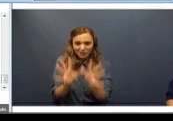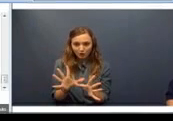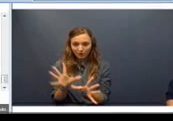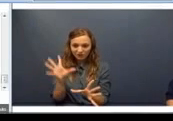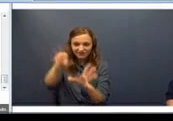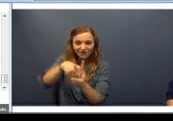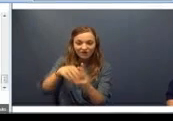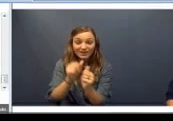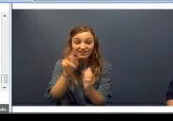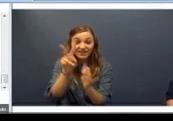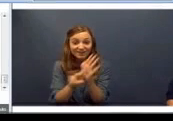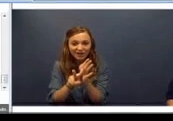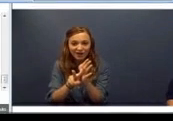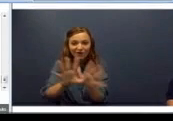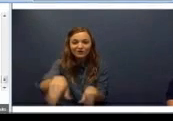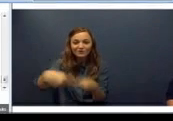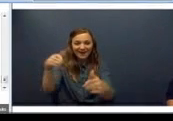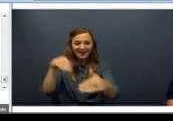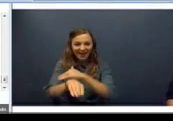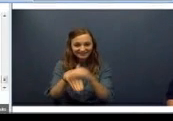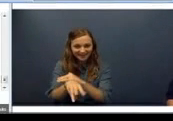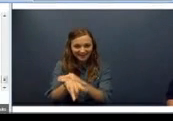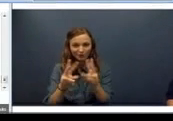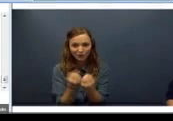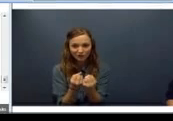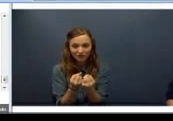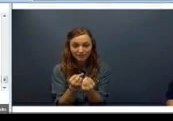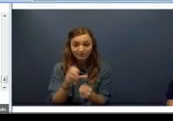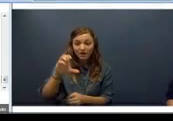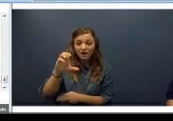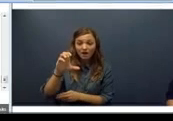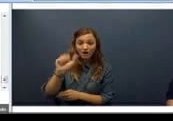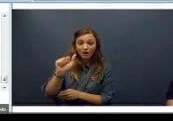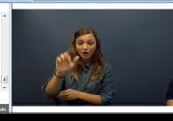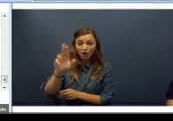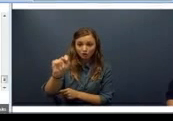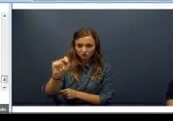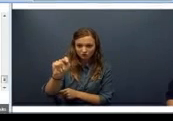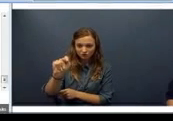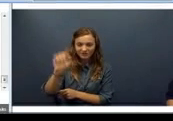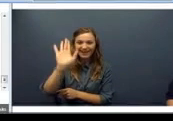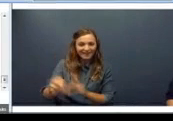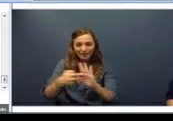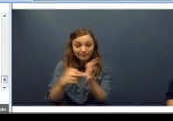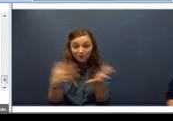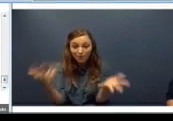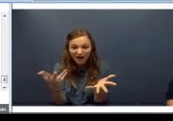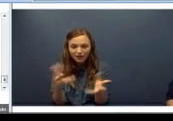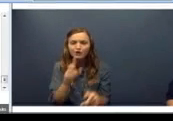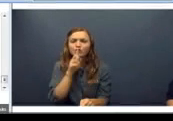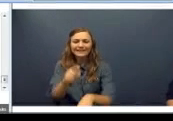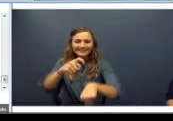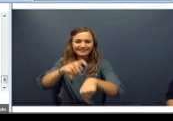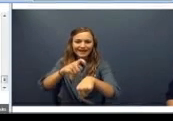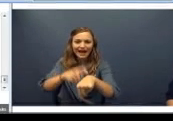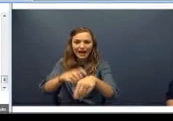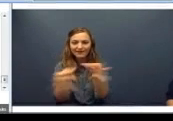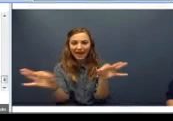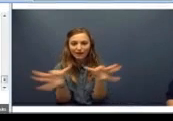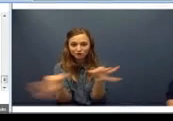via video to provide access to this webinar. CART is real-time captioning, which is